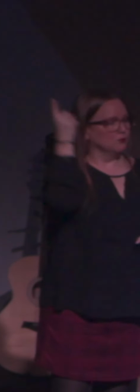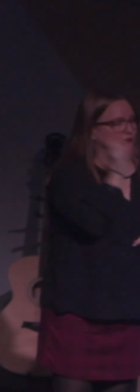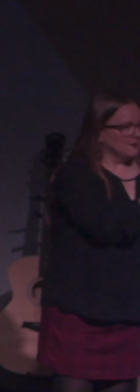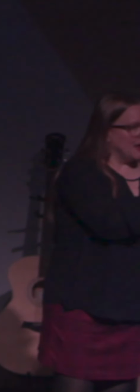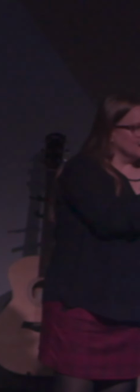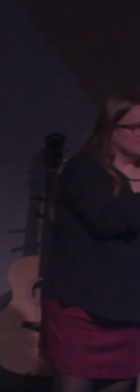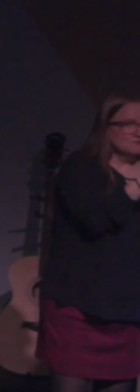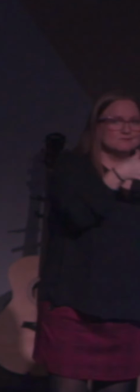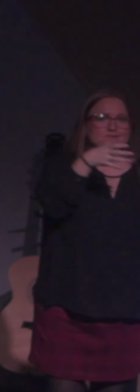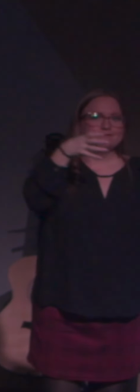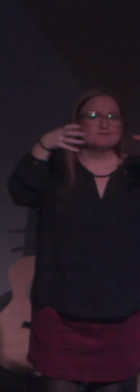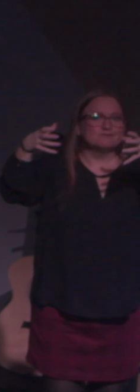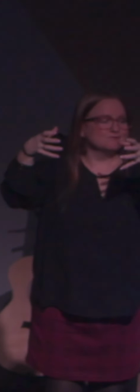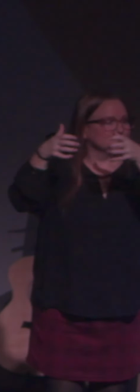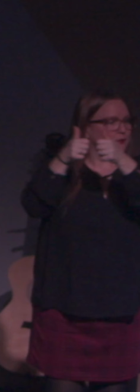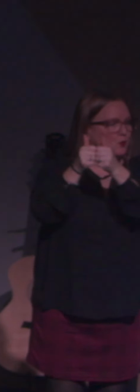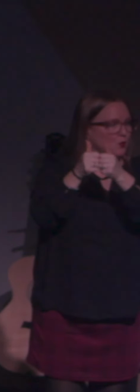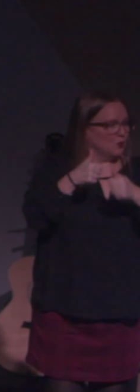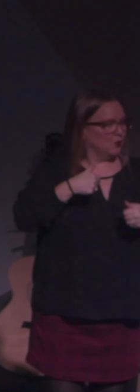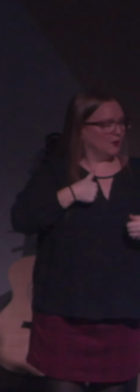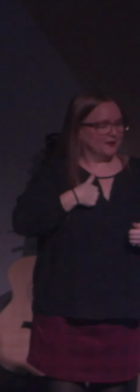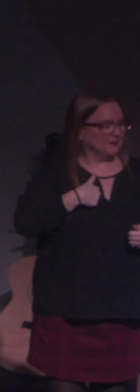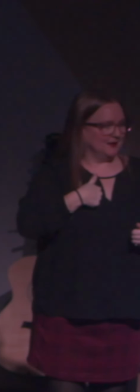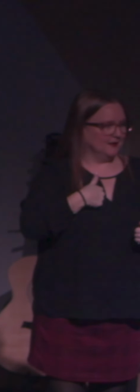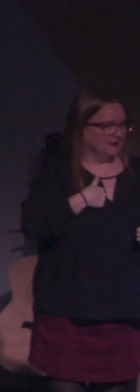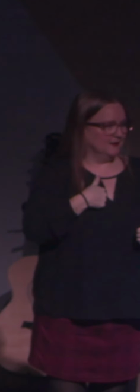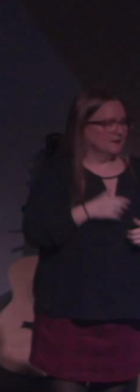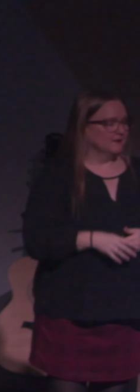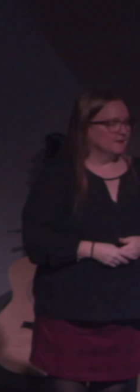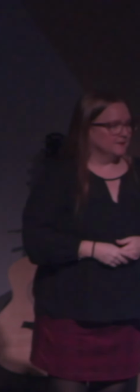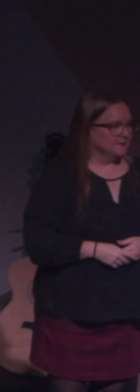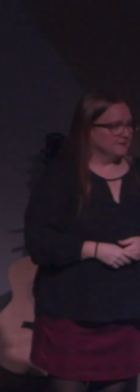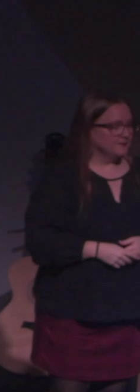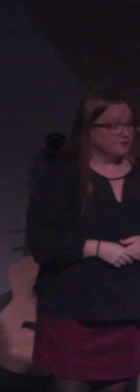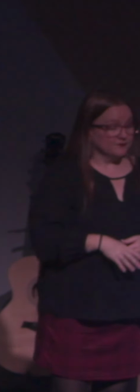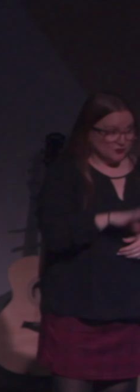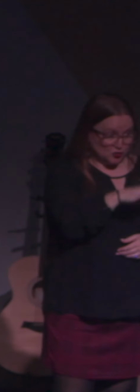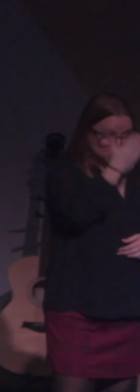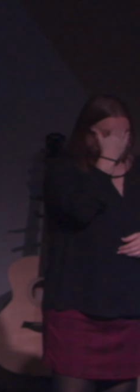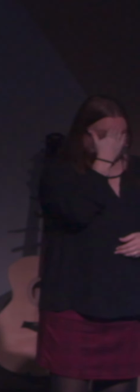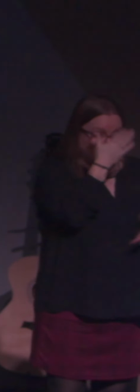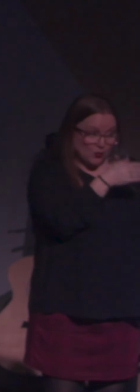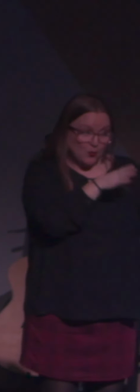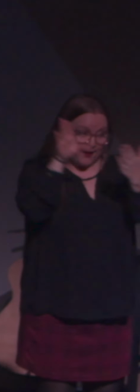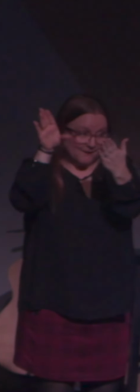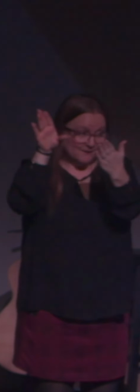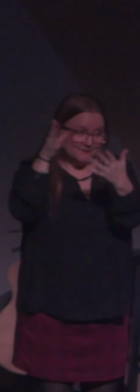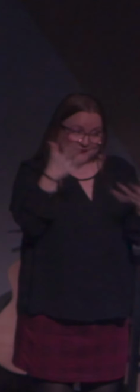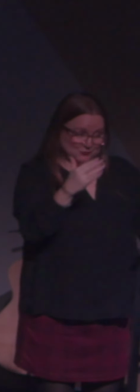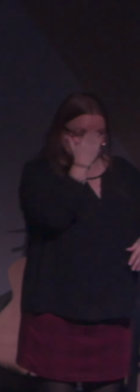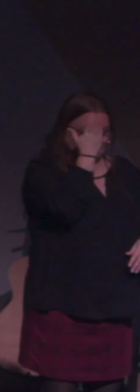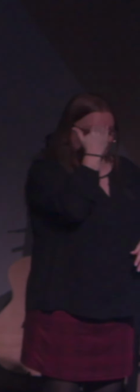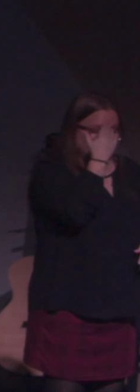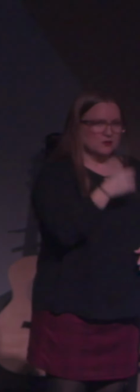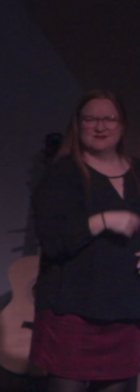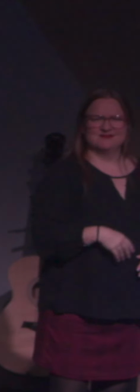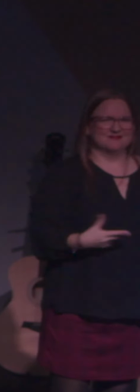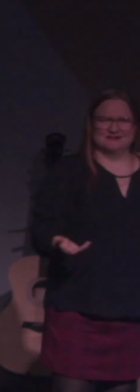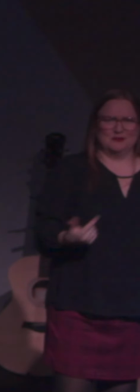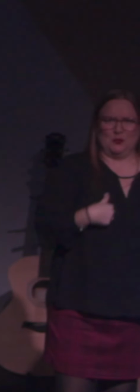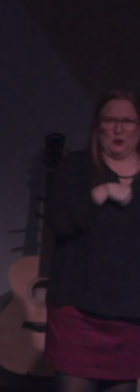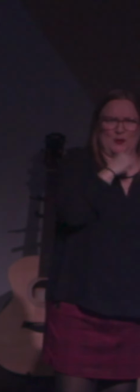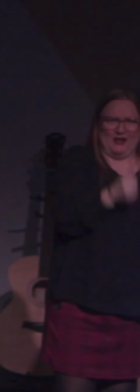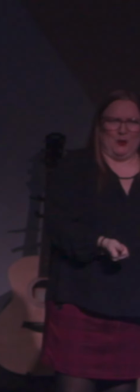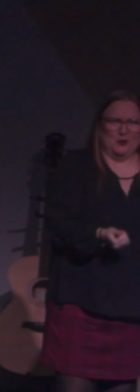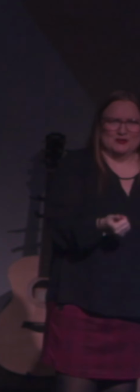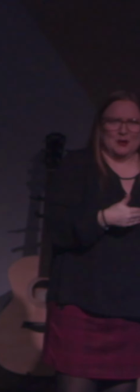you so that you will always be with me where I am. And you know the way to where I'm going. No, we don't, Lord, Thomas said.